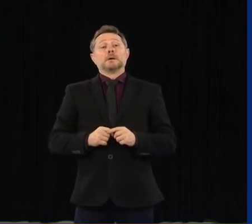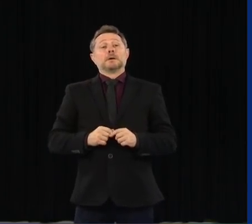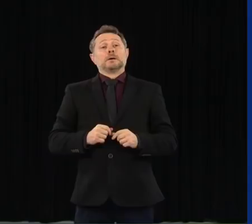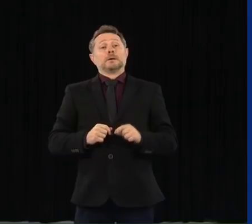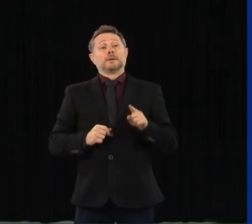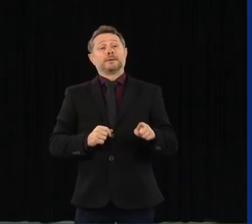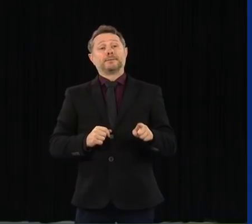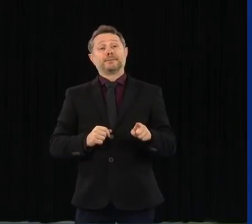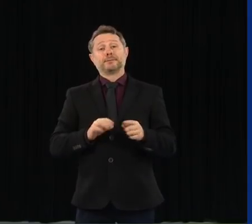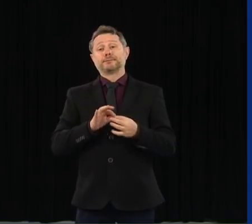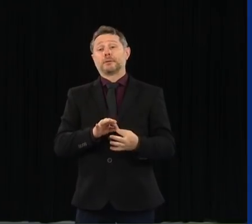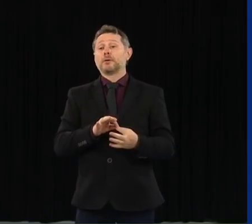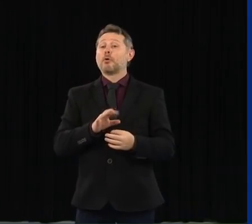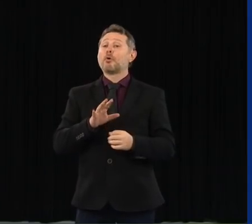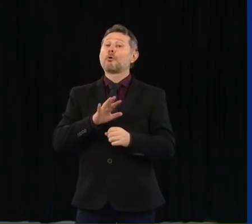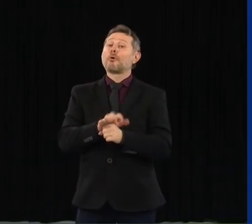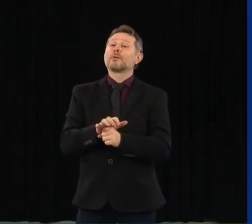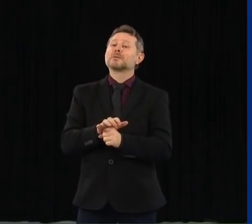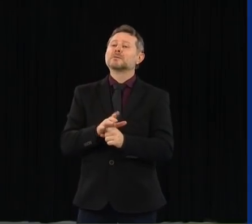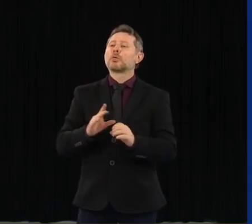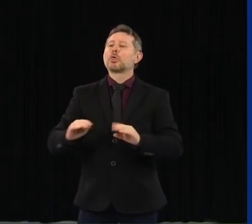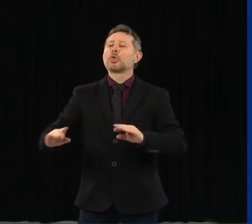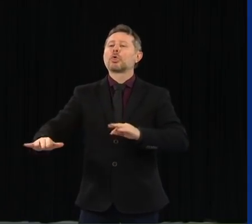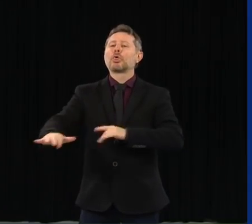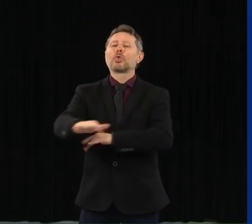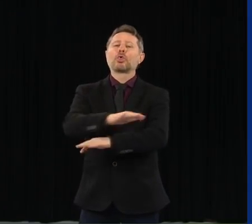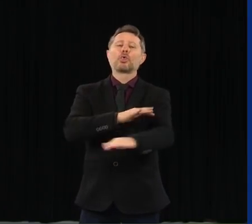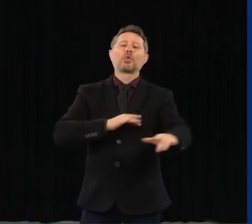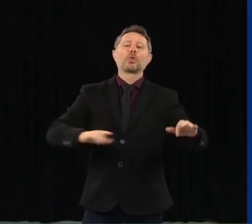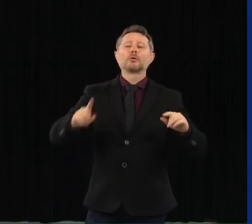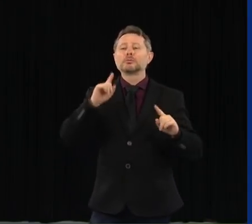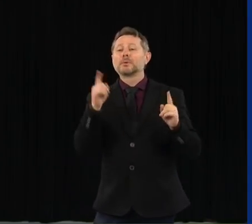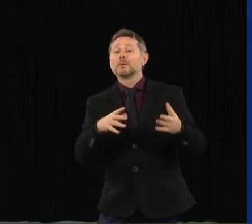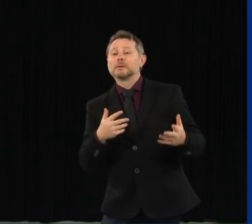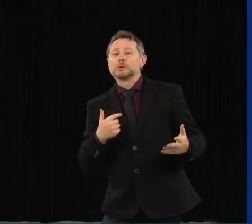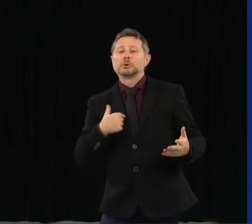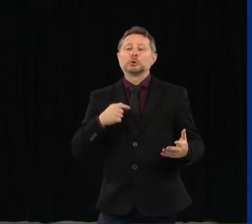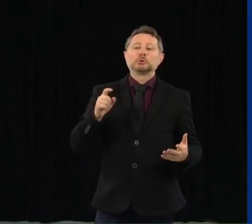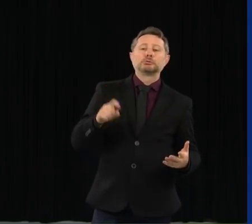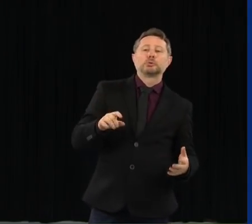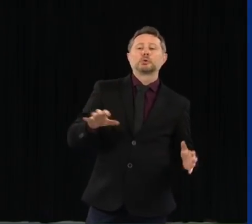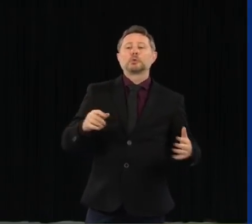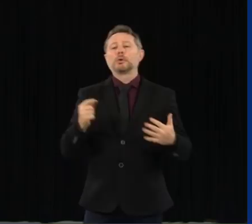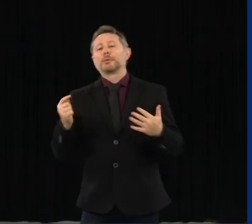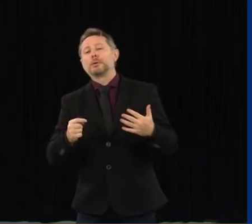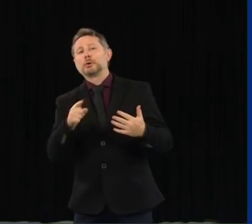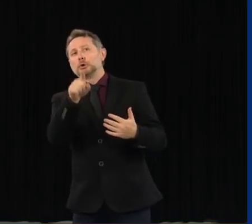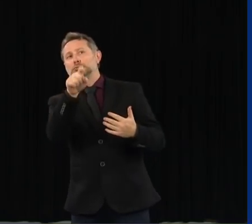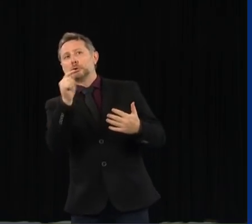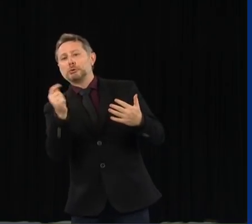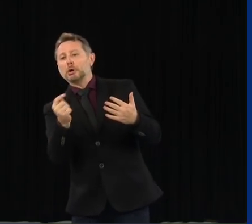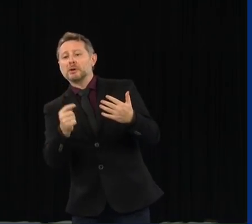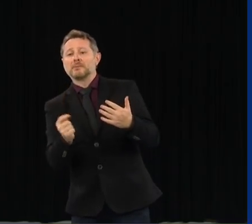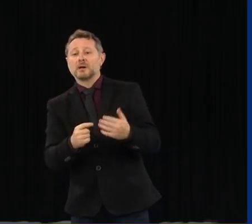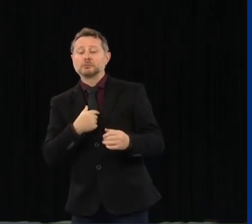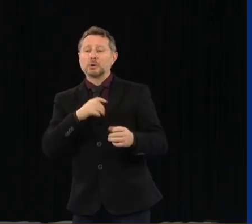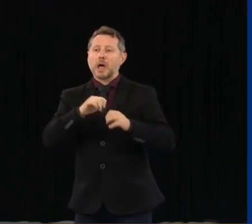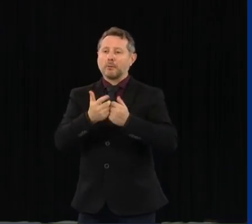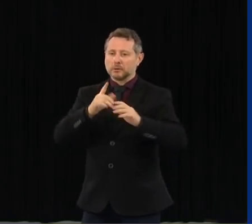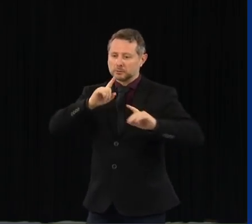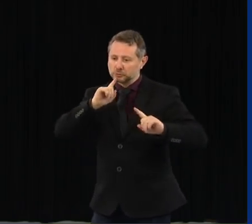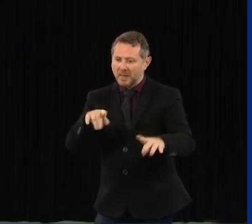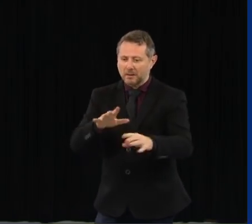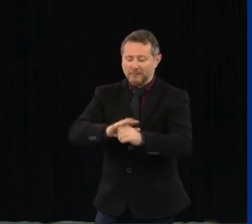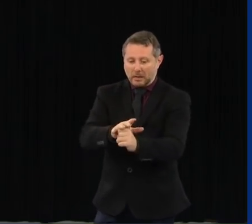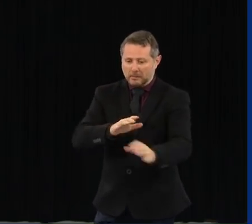There's a lot of conversations about how we should respond to this governmentally or